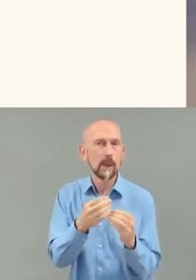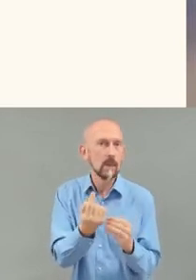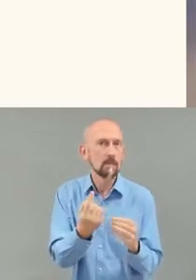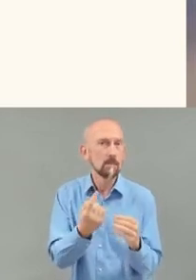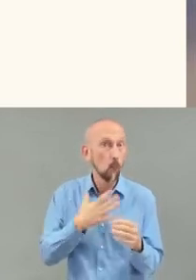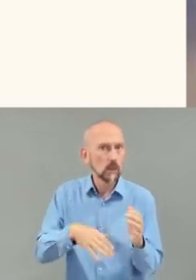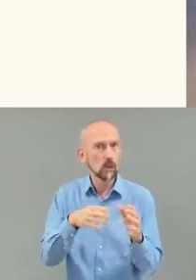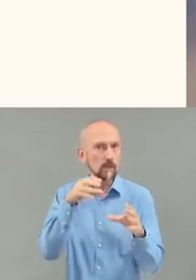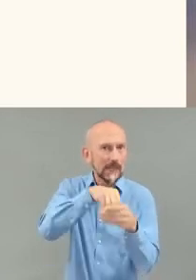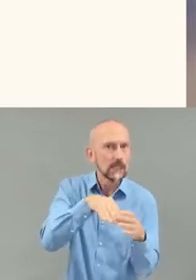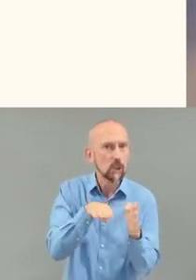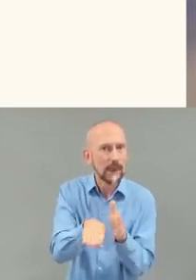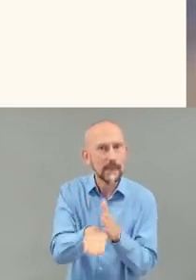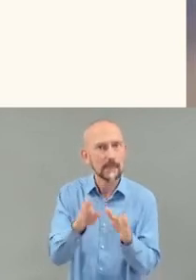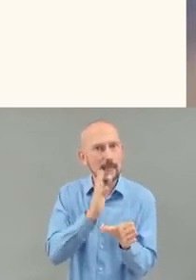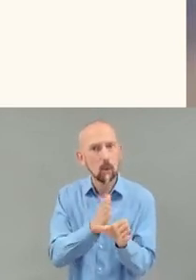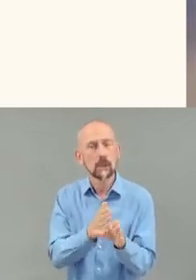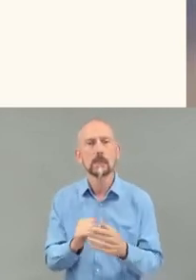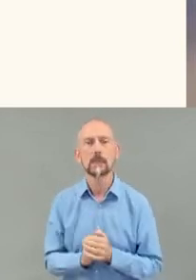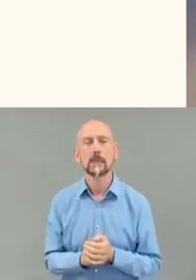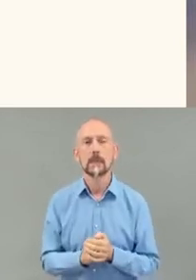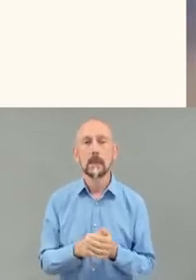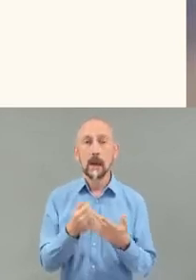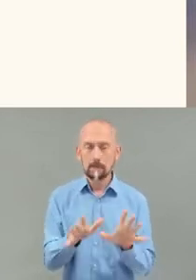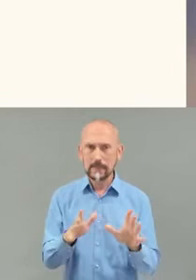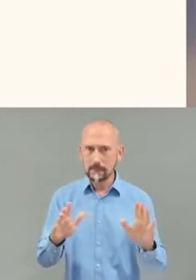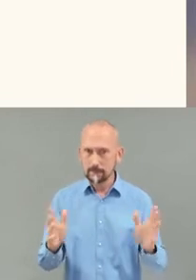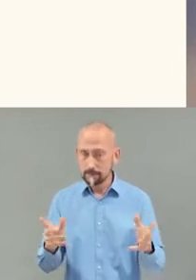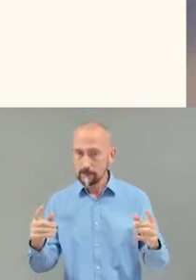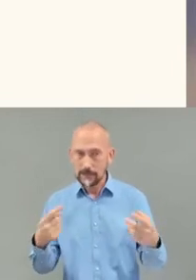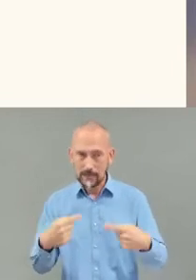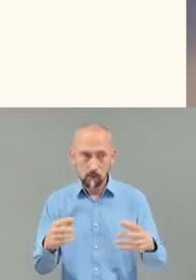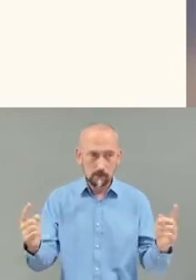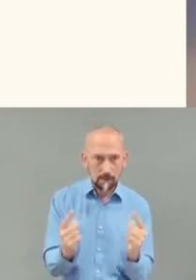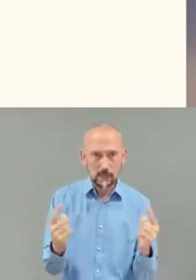members to be matched with current or incoming trainees to read over applications.